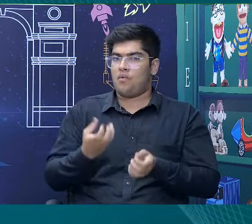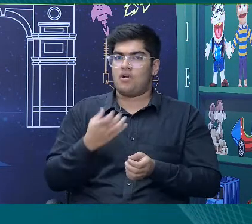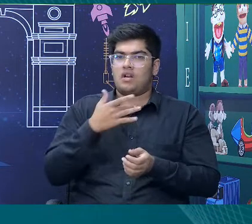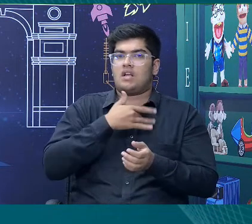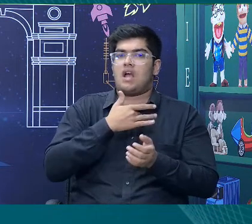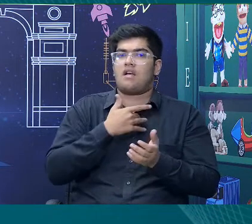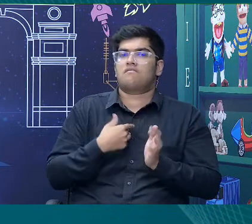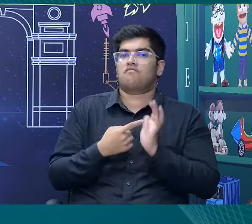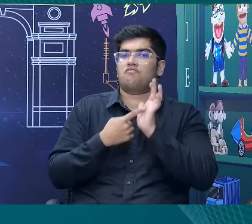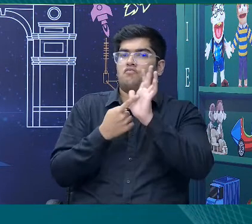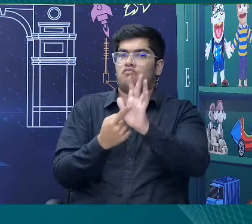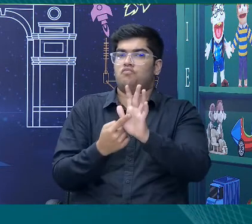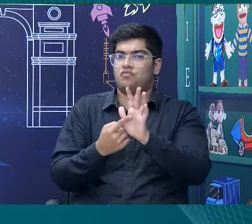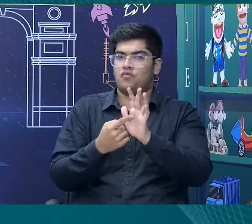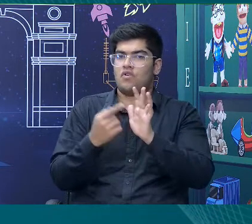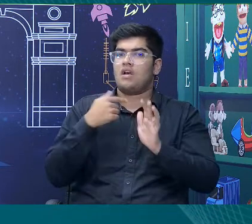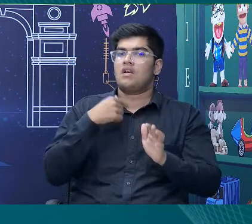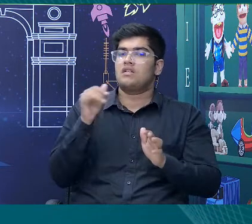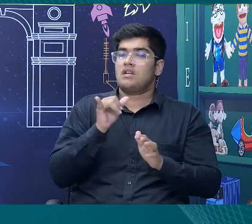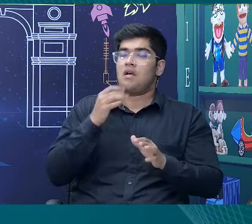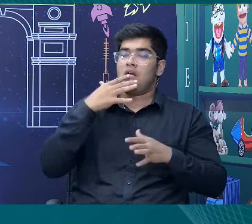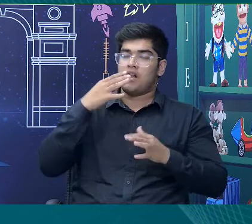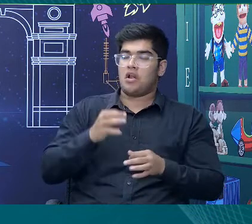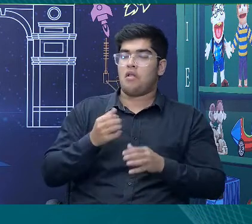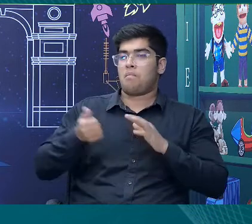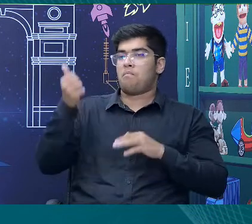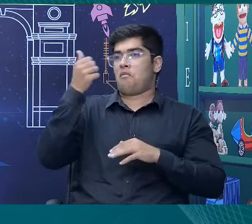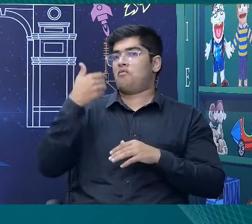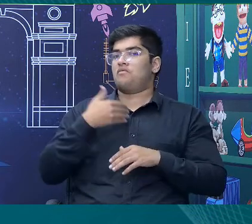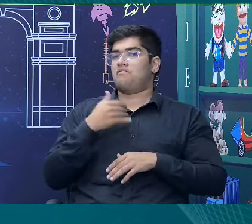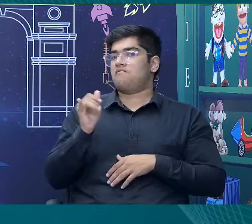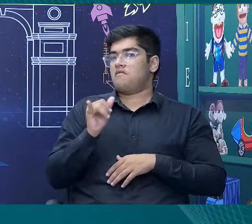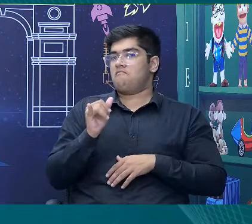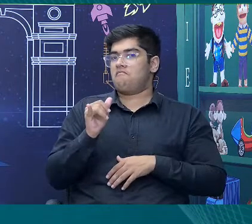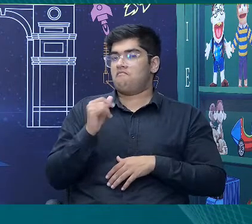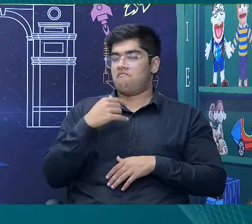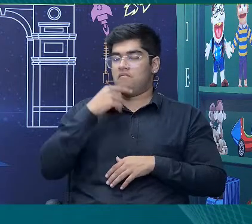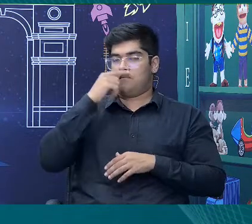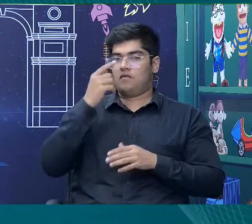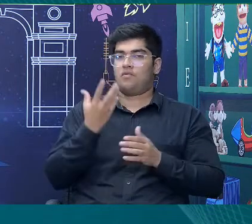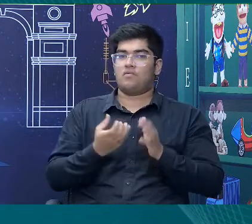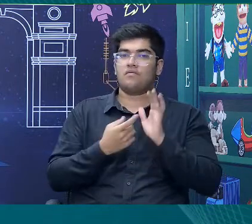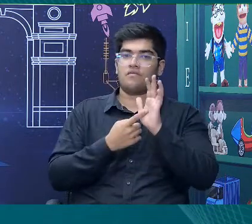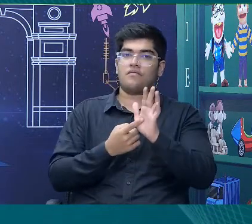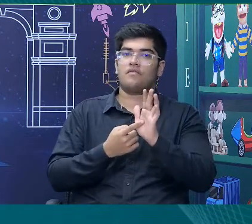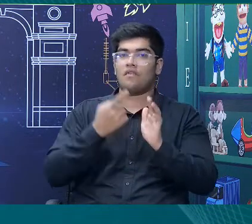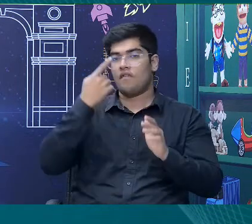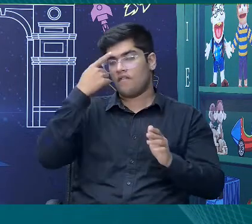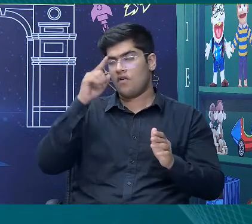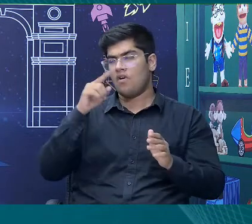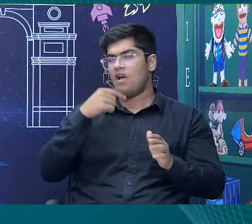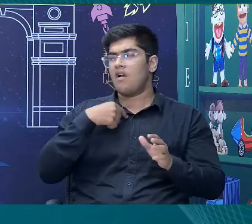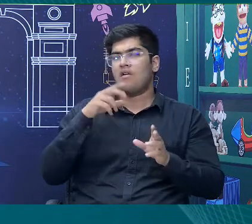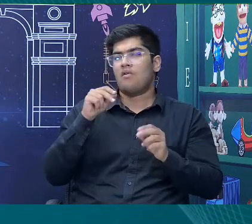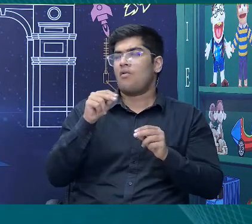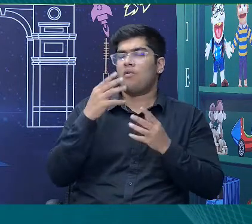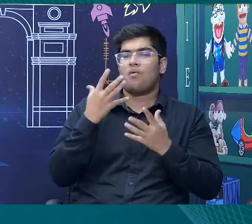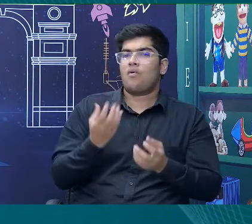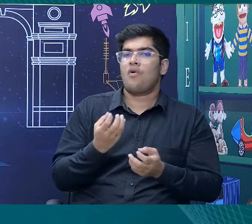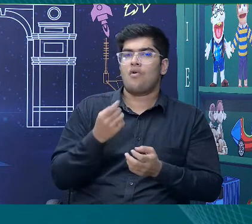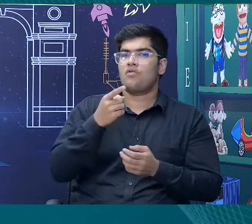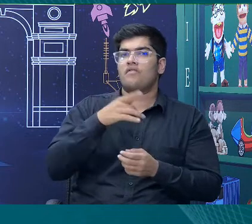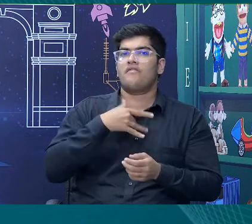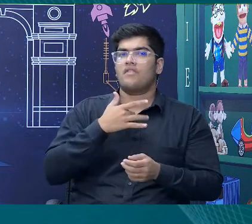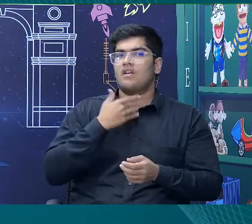to you in return, as if I was a real captain. Yes. For I do not want you to be embarrassed at